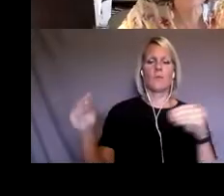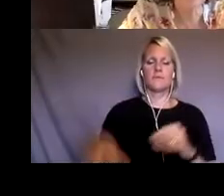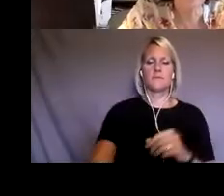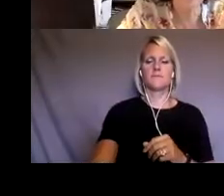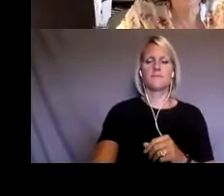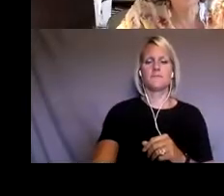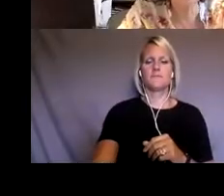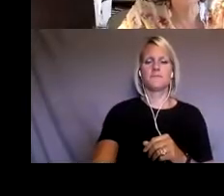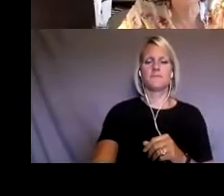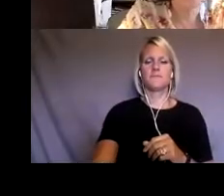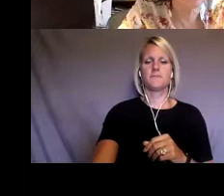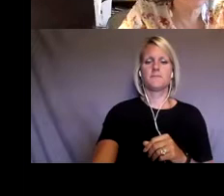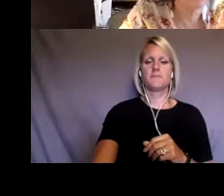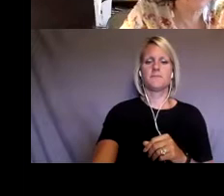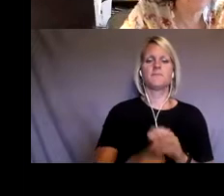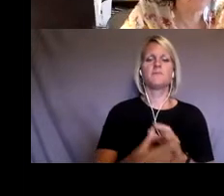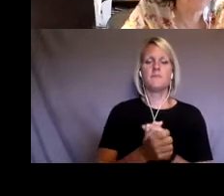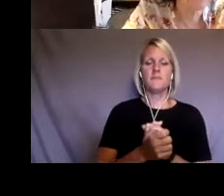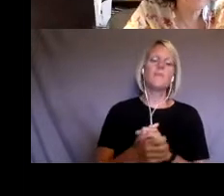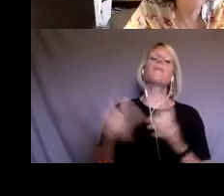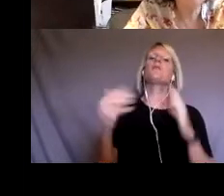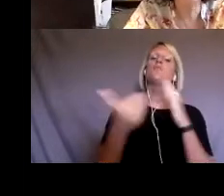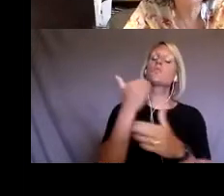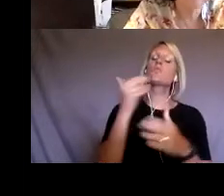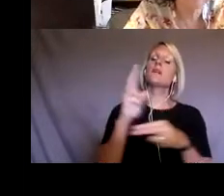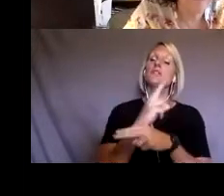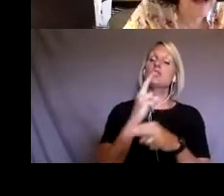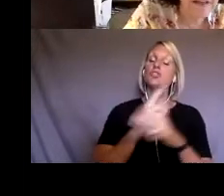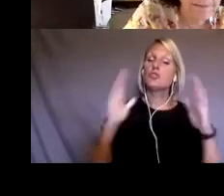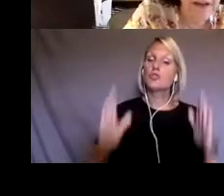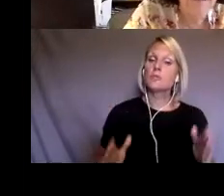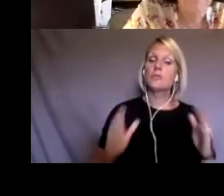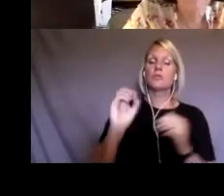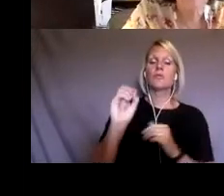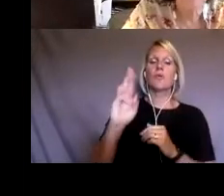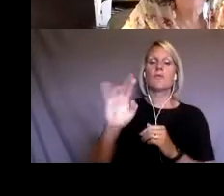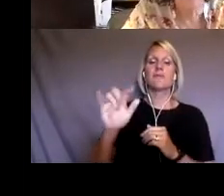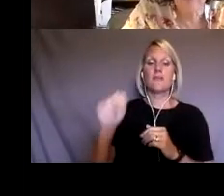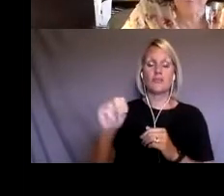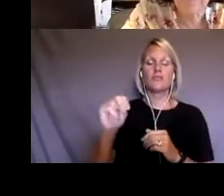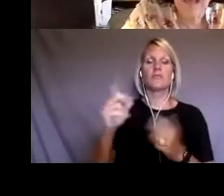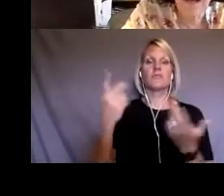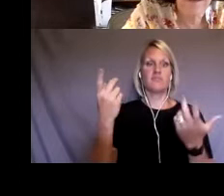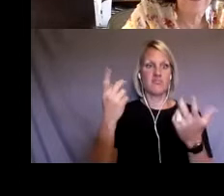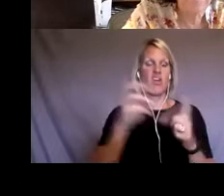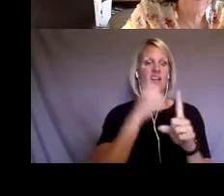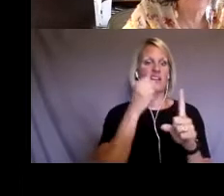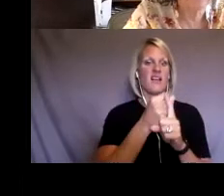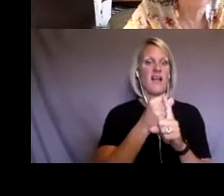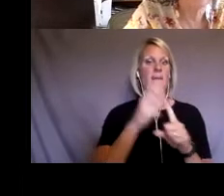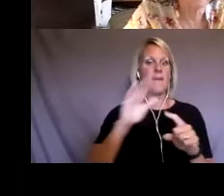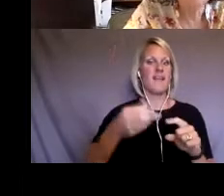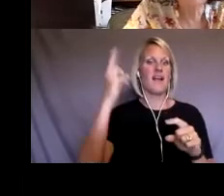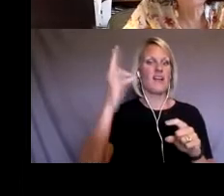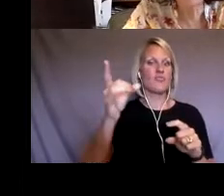this new consumer orientation, reflected by the higher prices, the more upscale